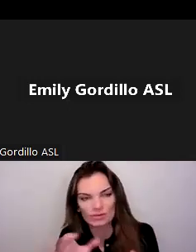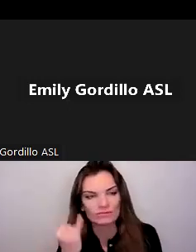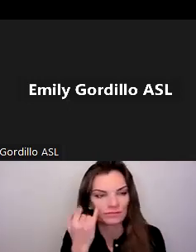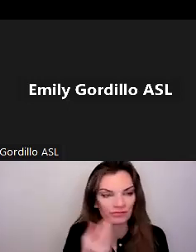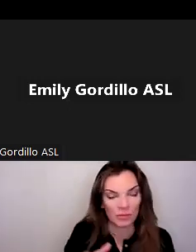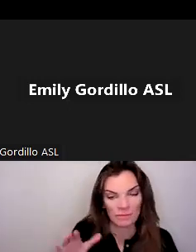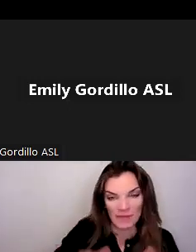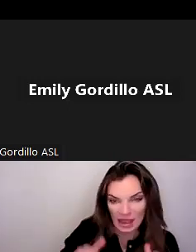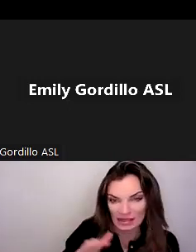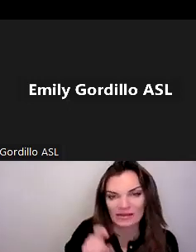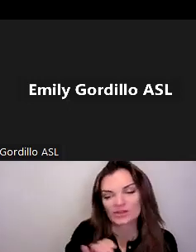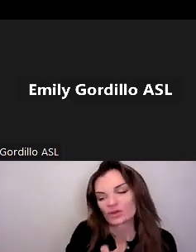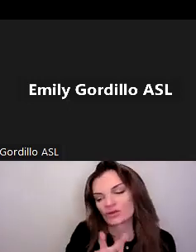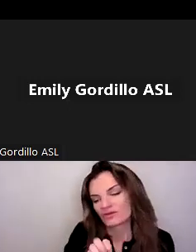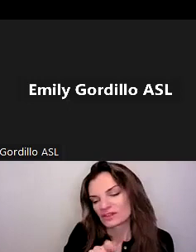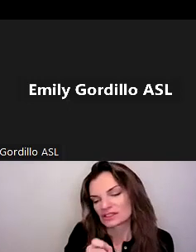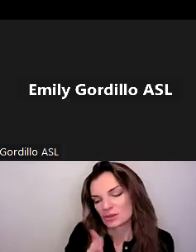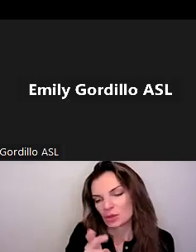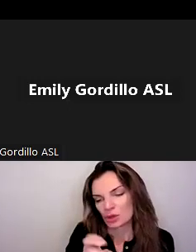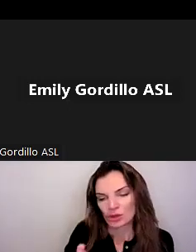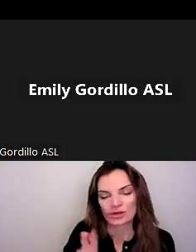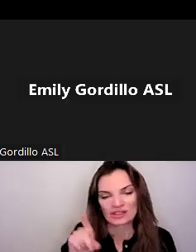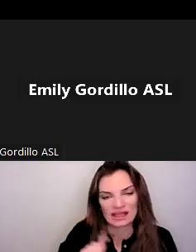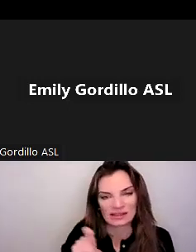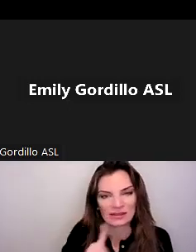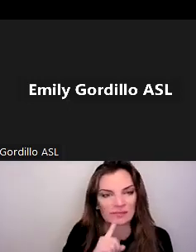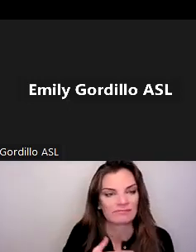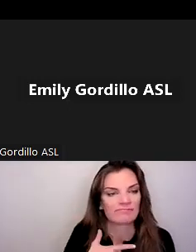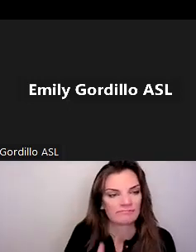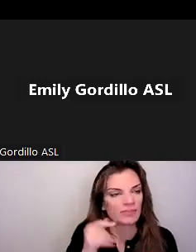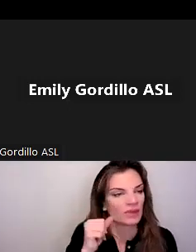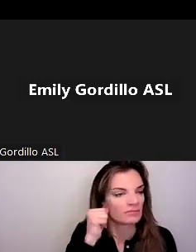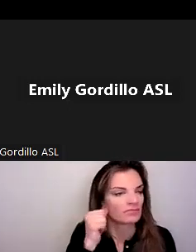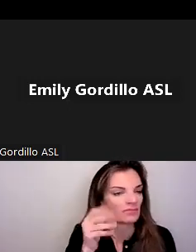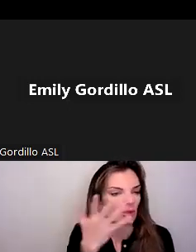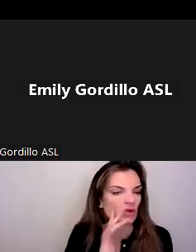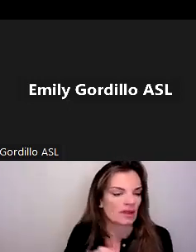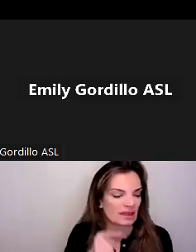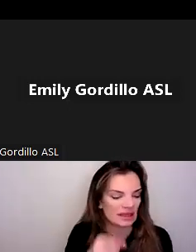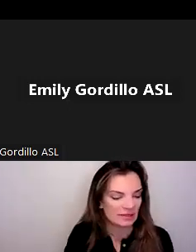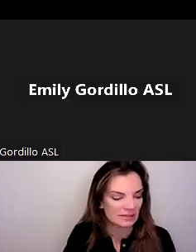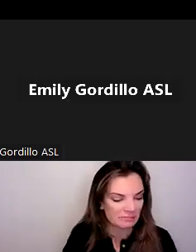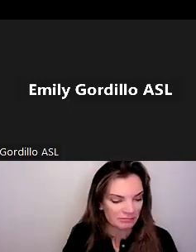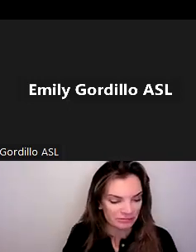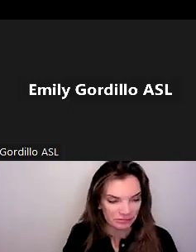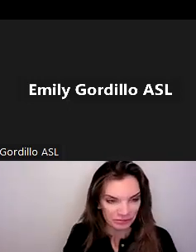having vestibular testing be something that's added on. But, a general audiometric evaluation is going to look like this. When somebody comes in to see us, the first